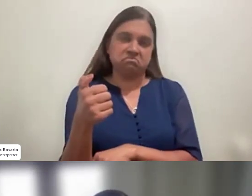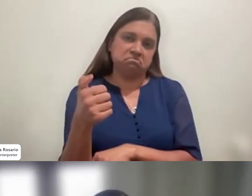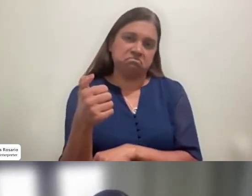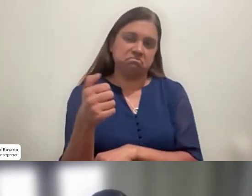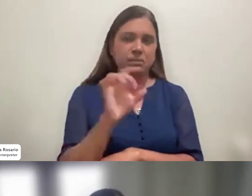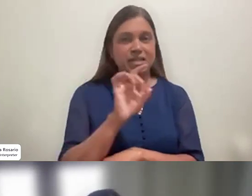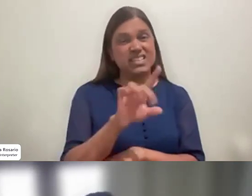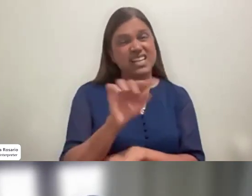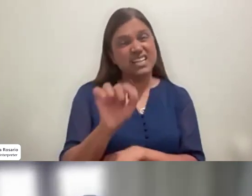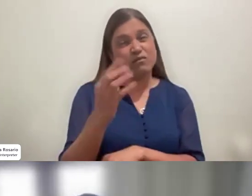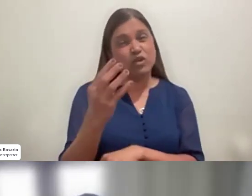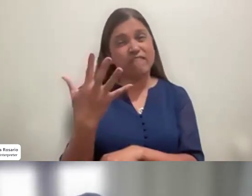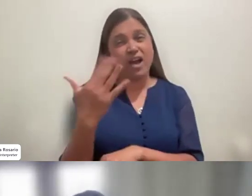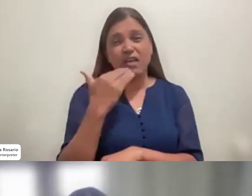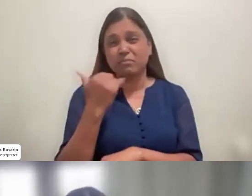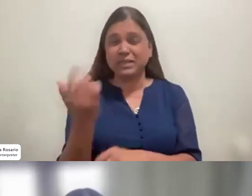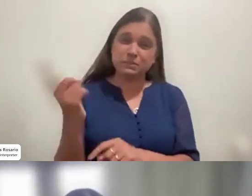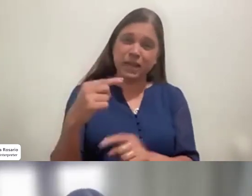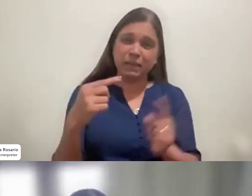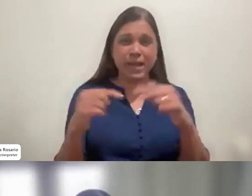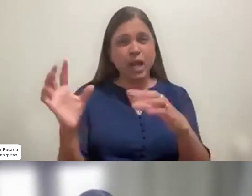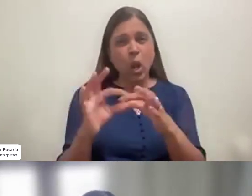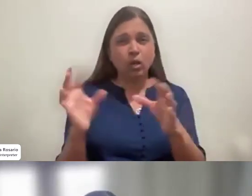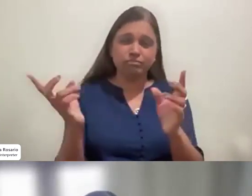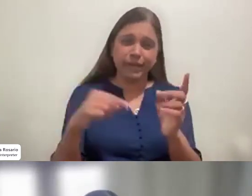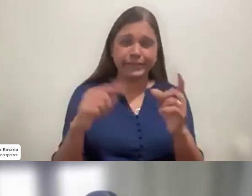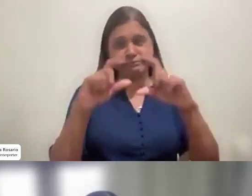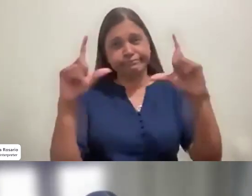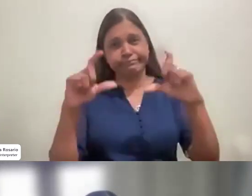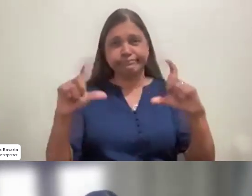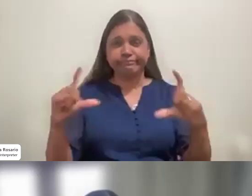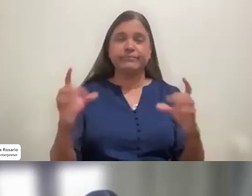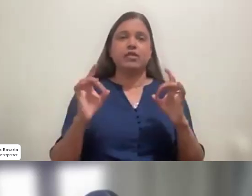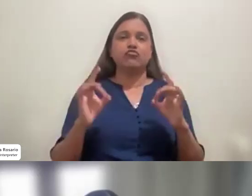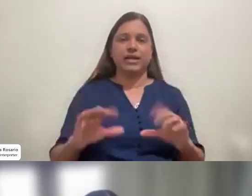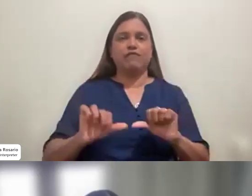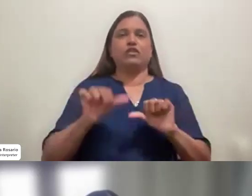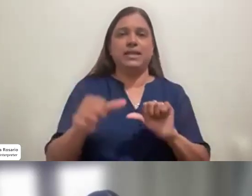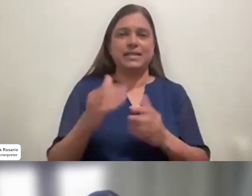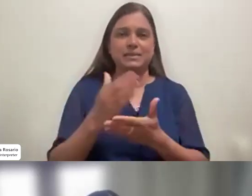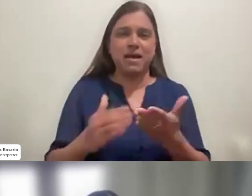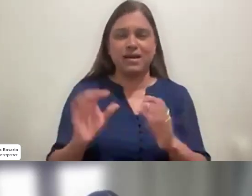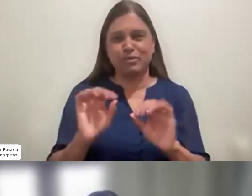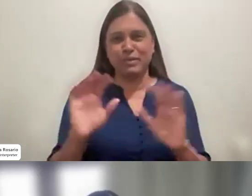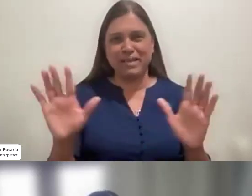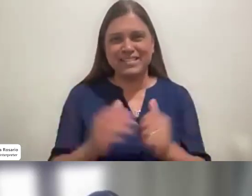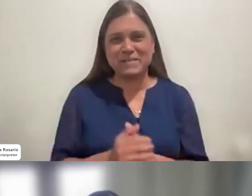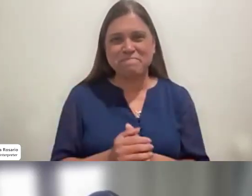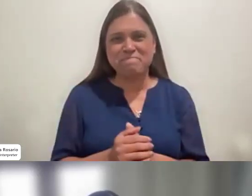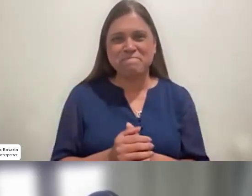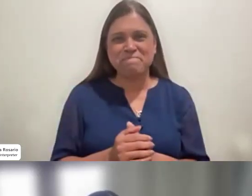everyone can sort of come back on and be ready for the next session. That would be amazing.